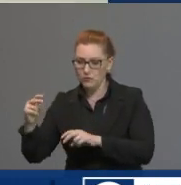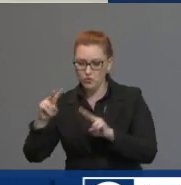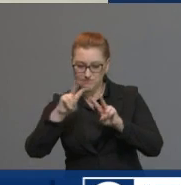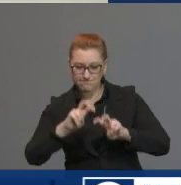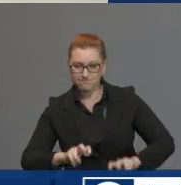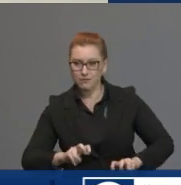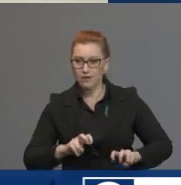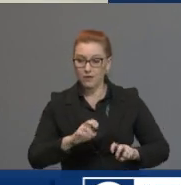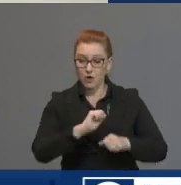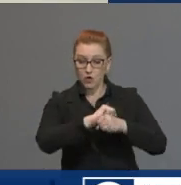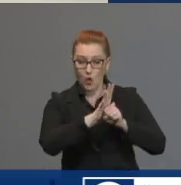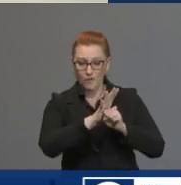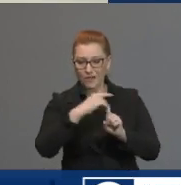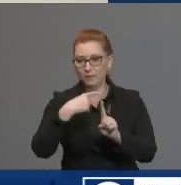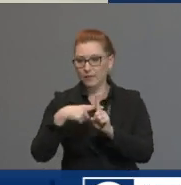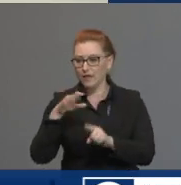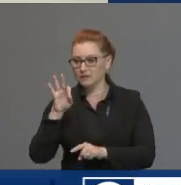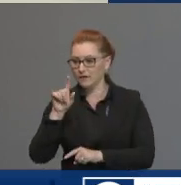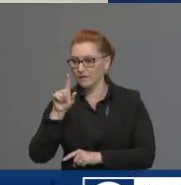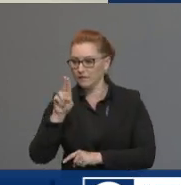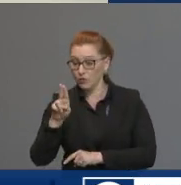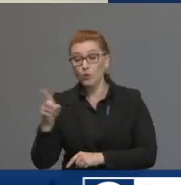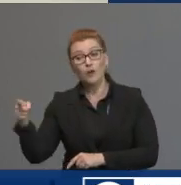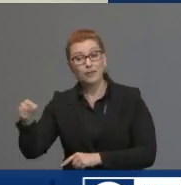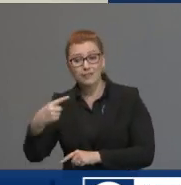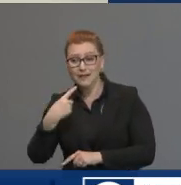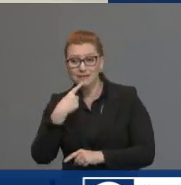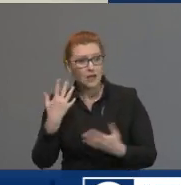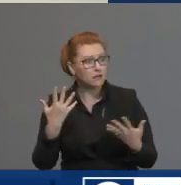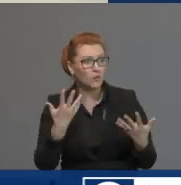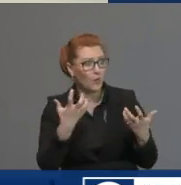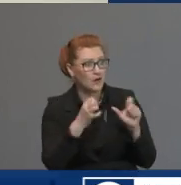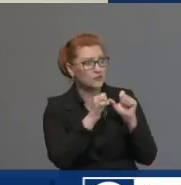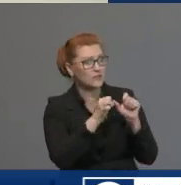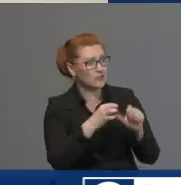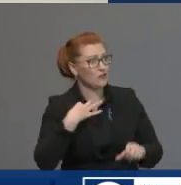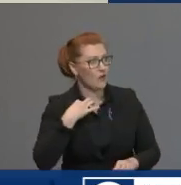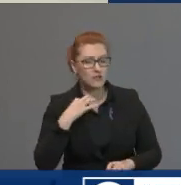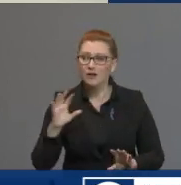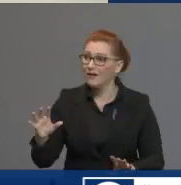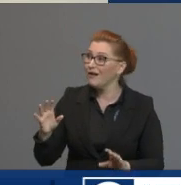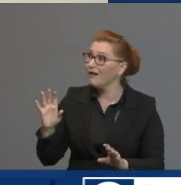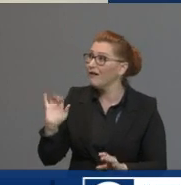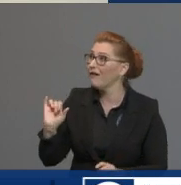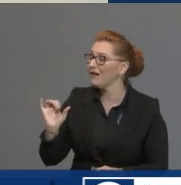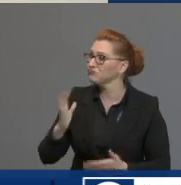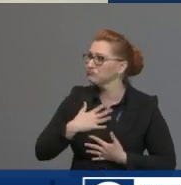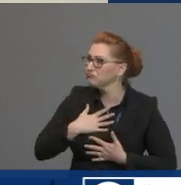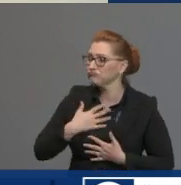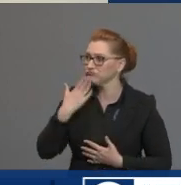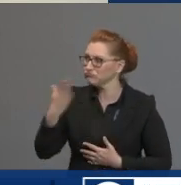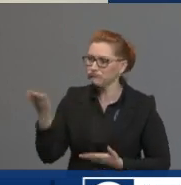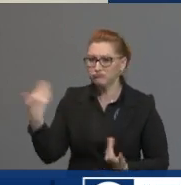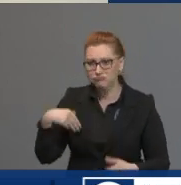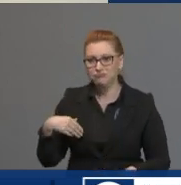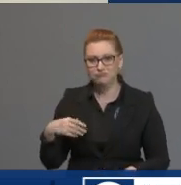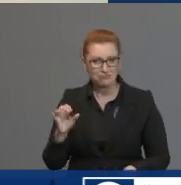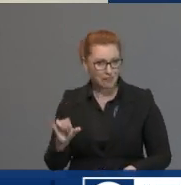flu season. But when they said that they wanted to continue volunteering, we are happy to have them continue to do the